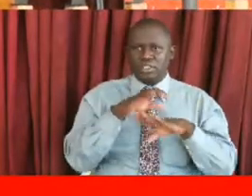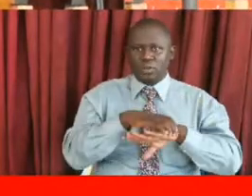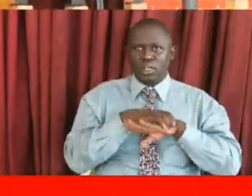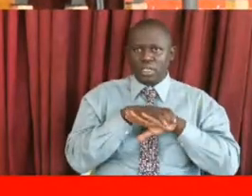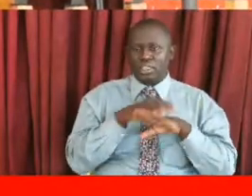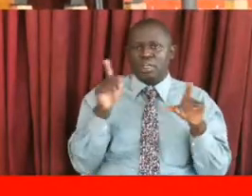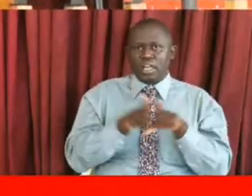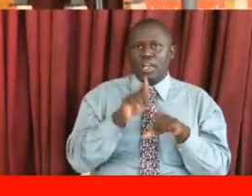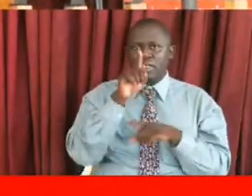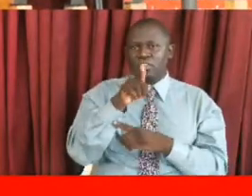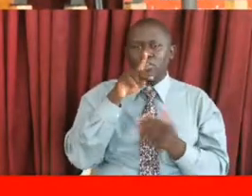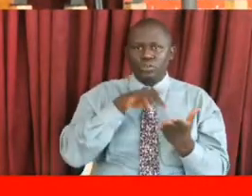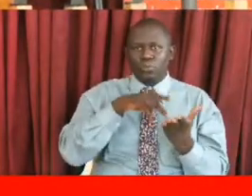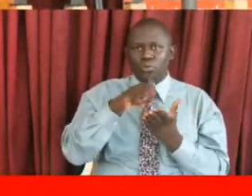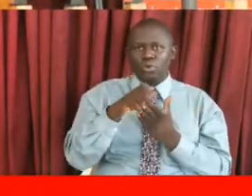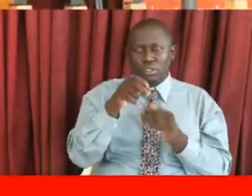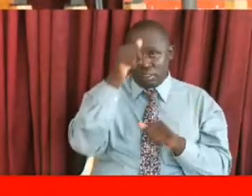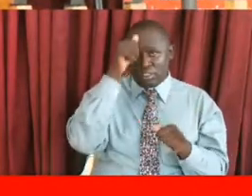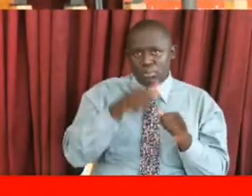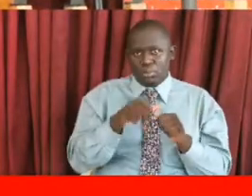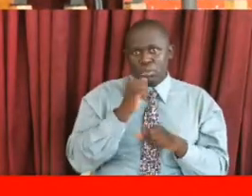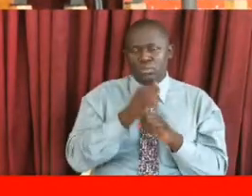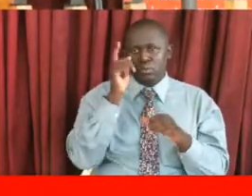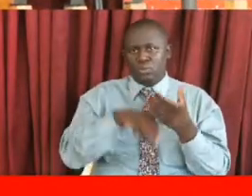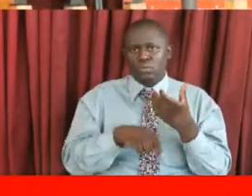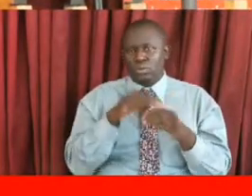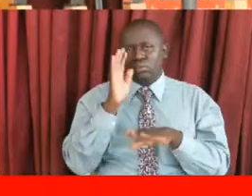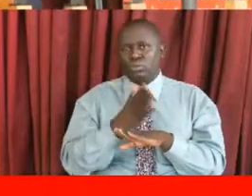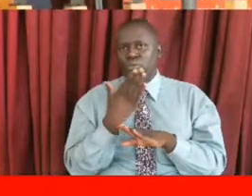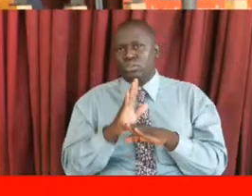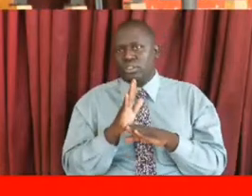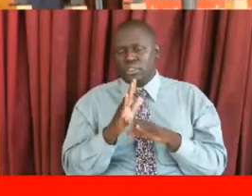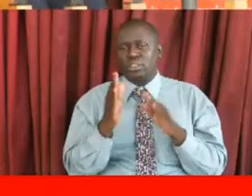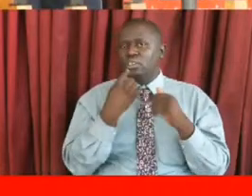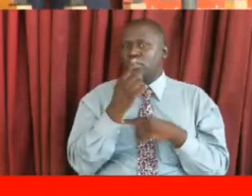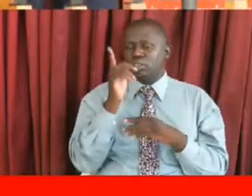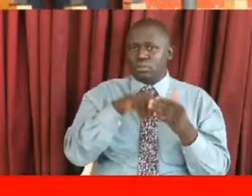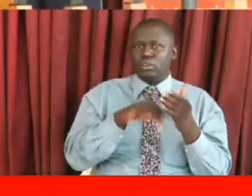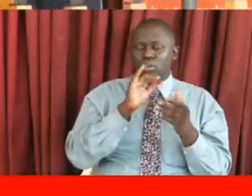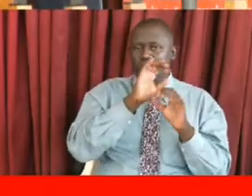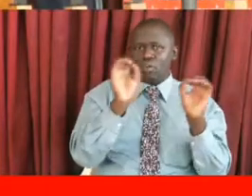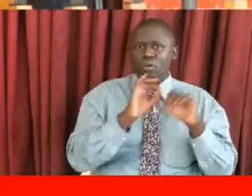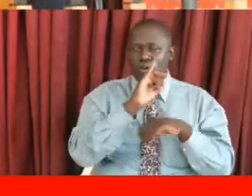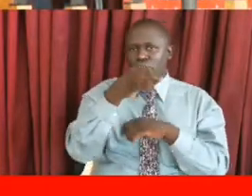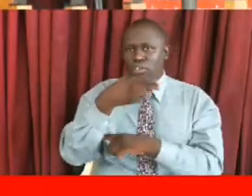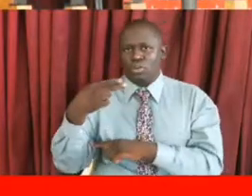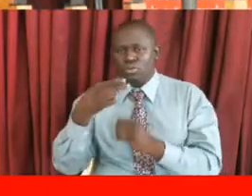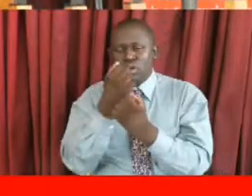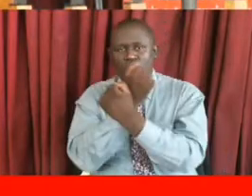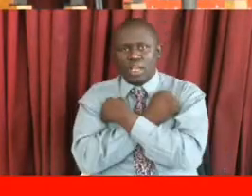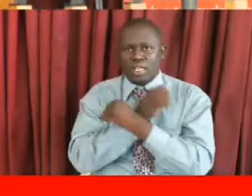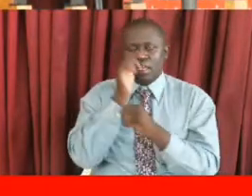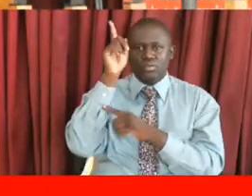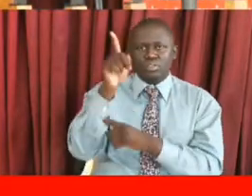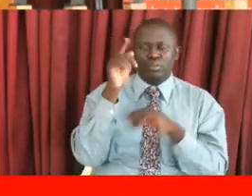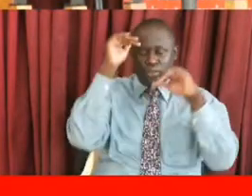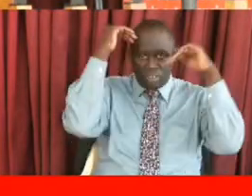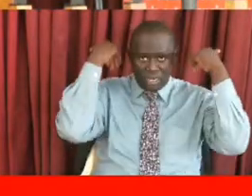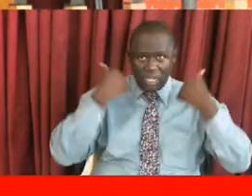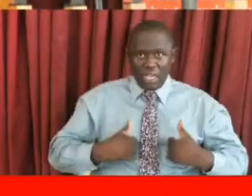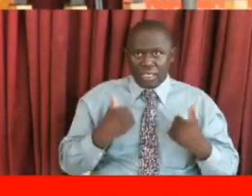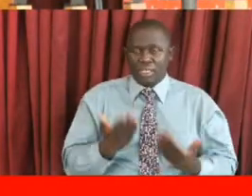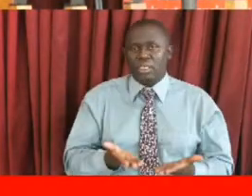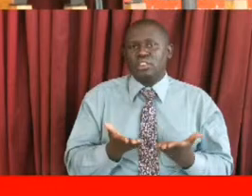so as you walk remember to say oh Jehovah I love you I exalt you holy